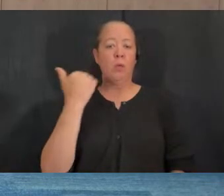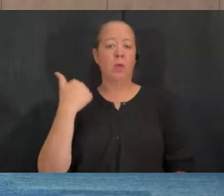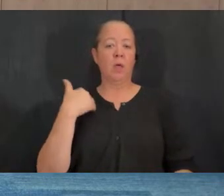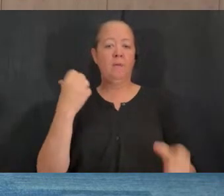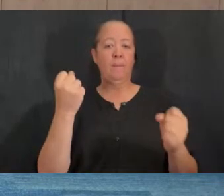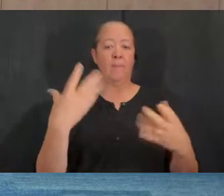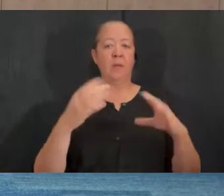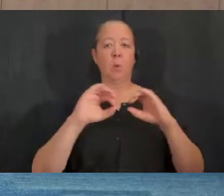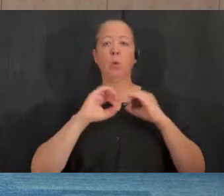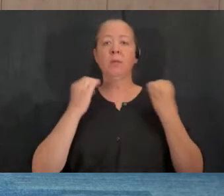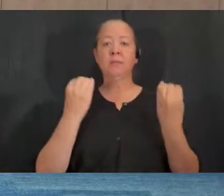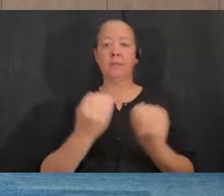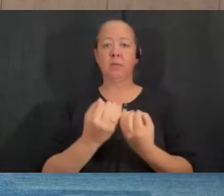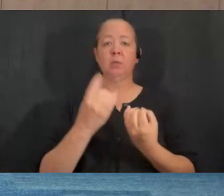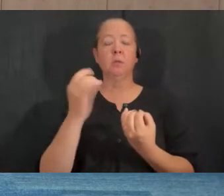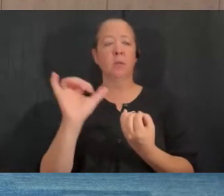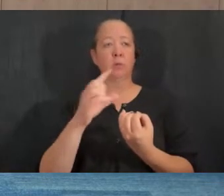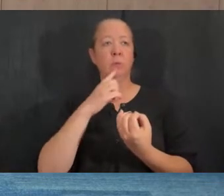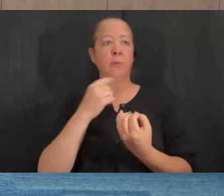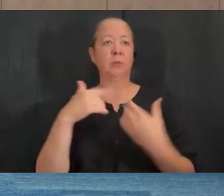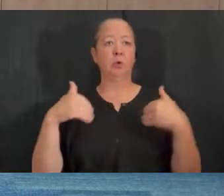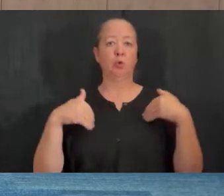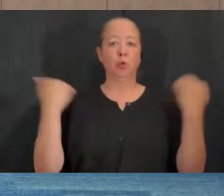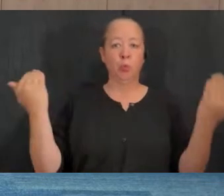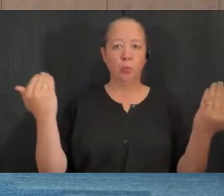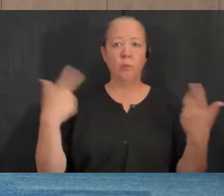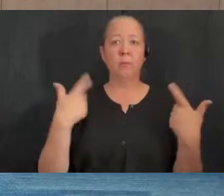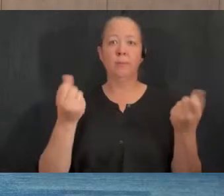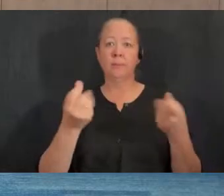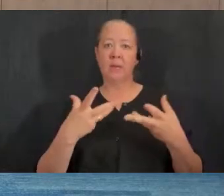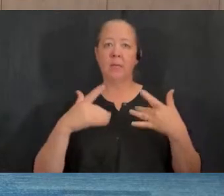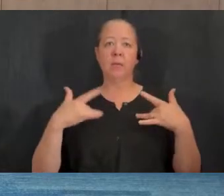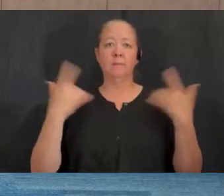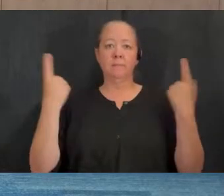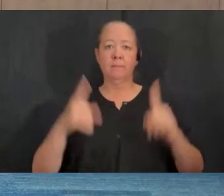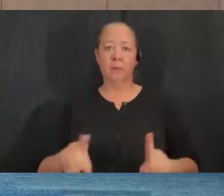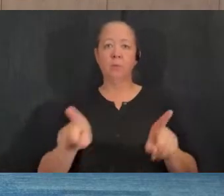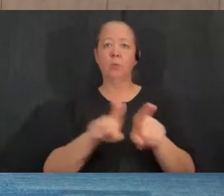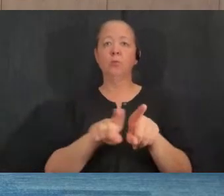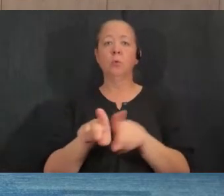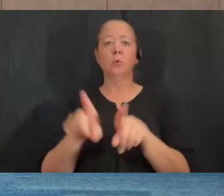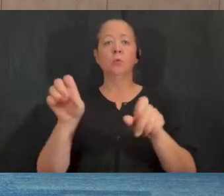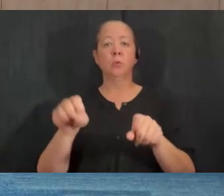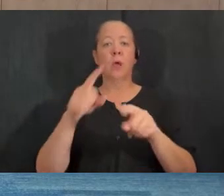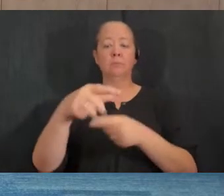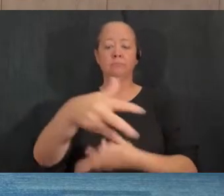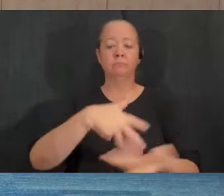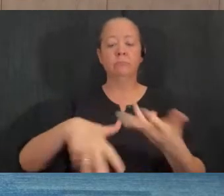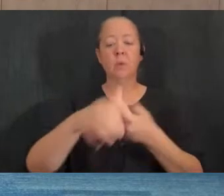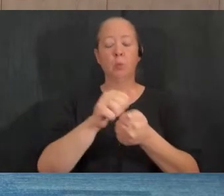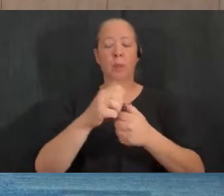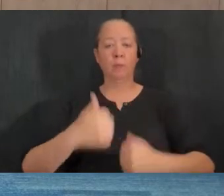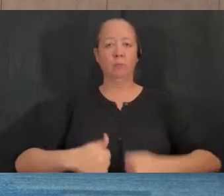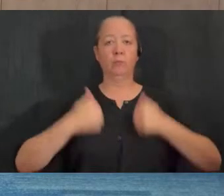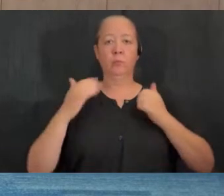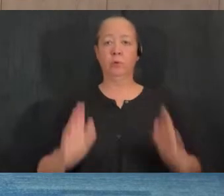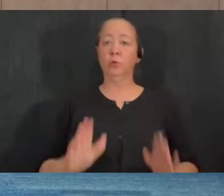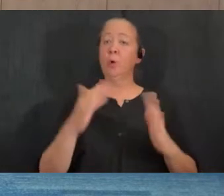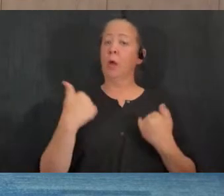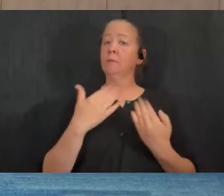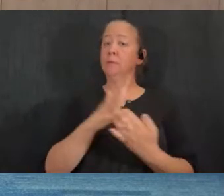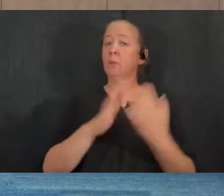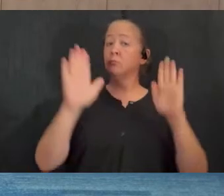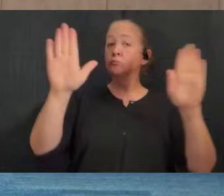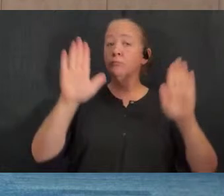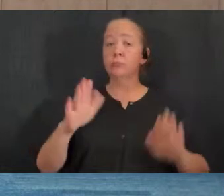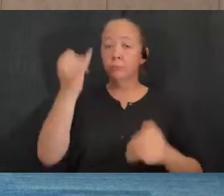youth. Several events where you can also engage with the residents. And you have some great ideas, but I would also